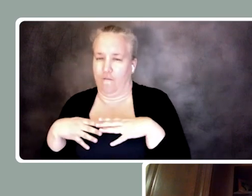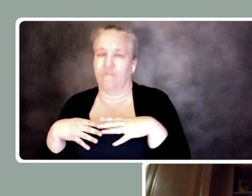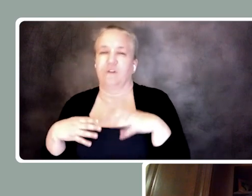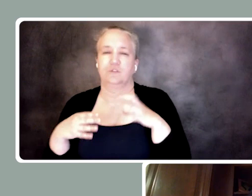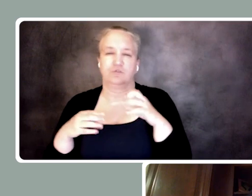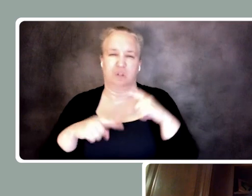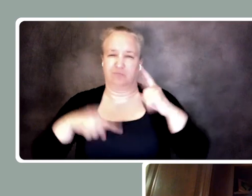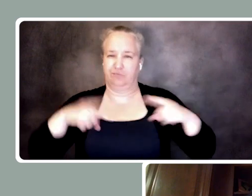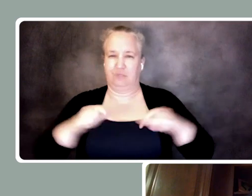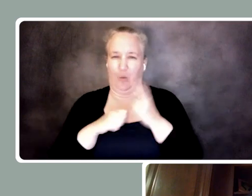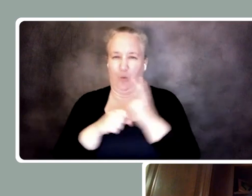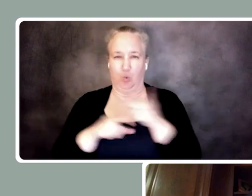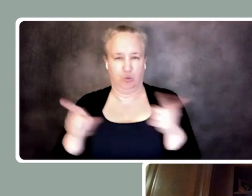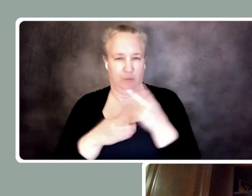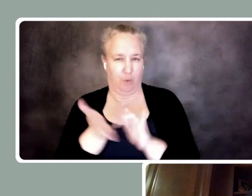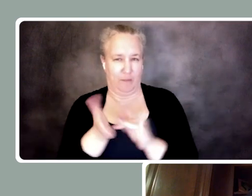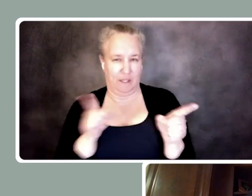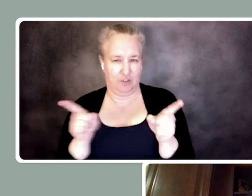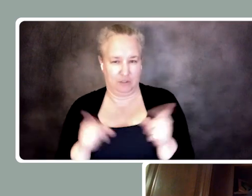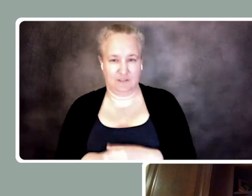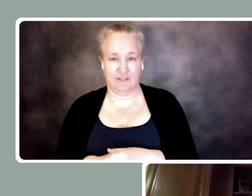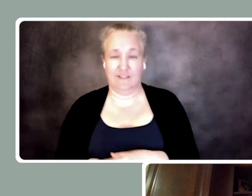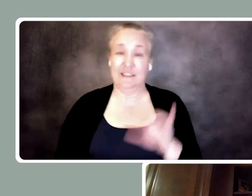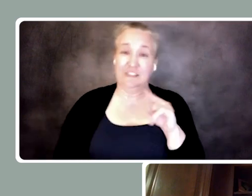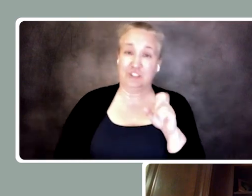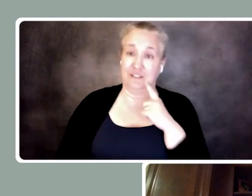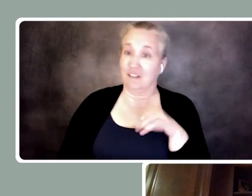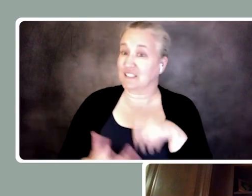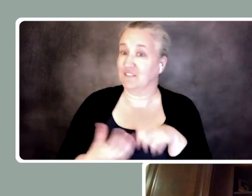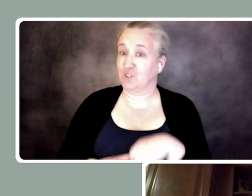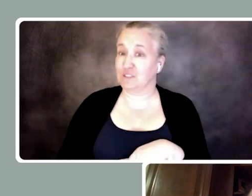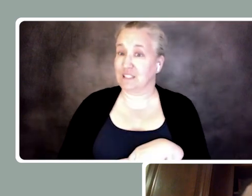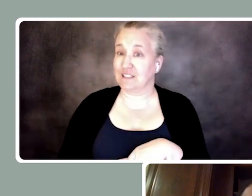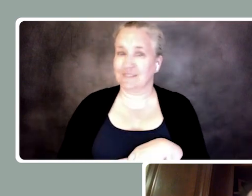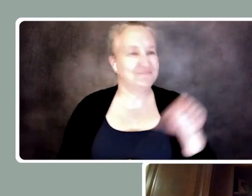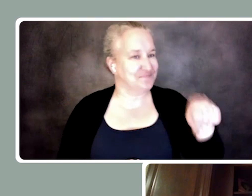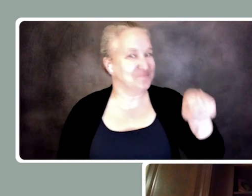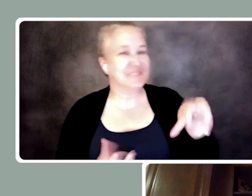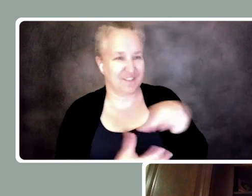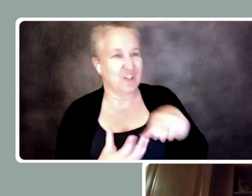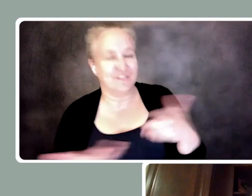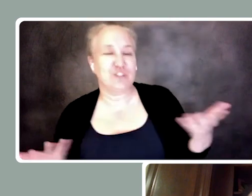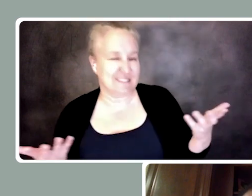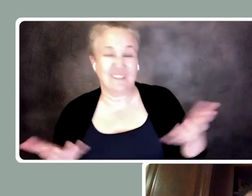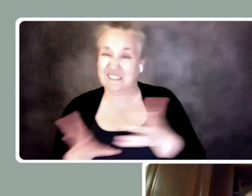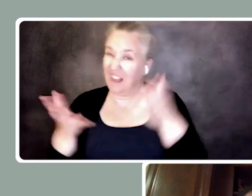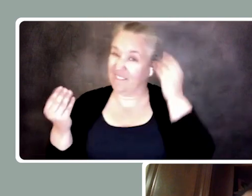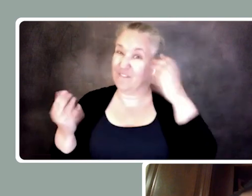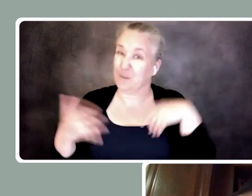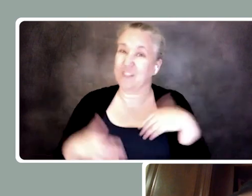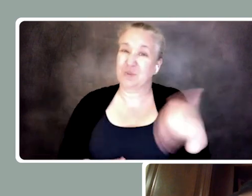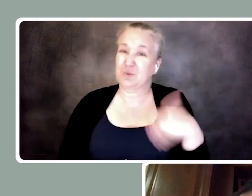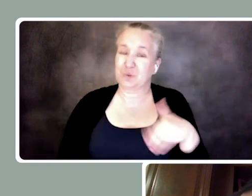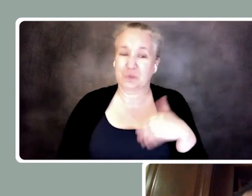Thank you. It's a really, it's confusing. It's very, a lot of information. Yeah.